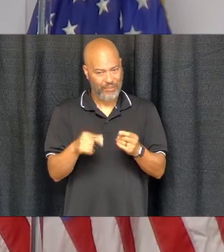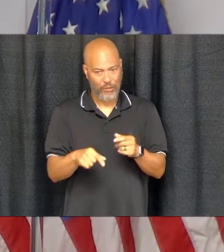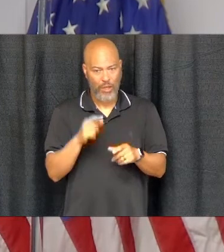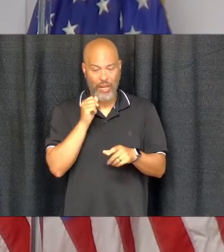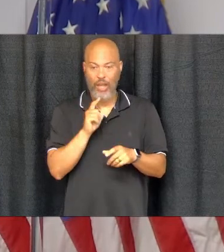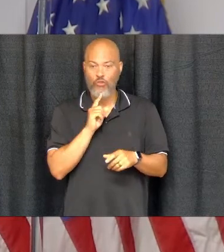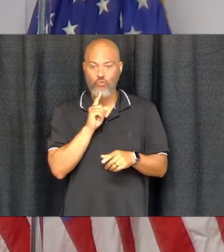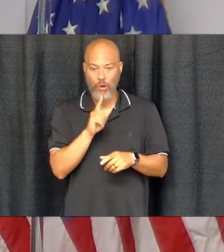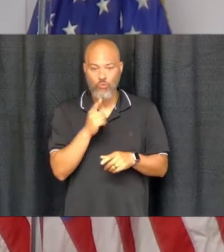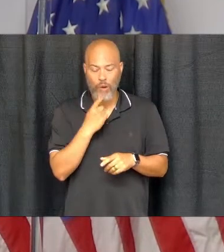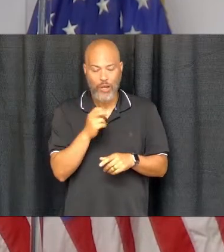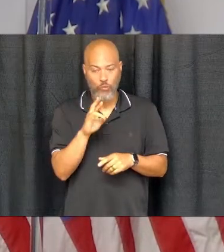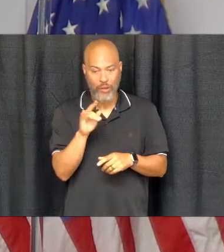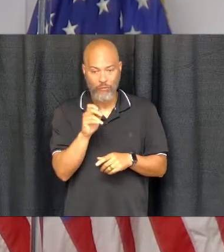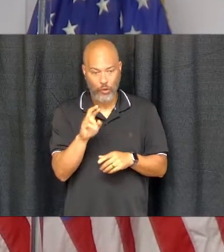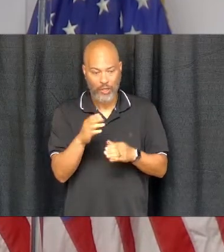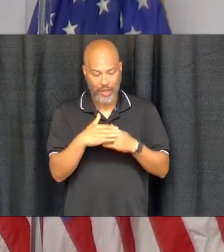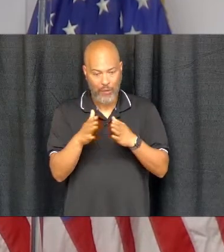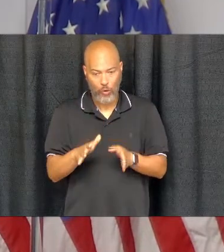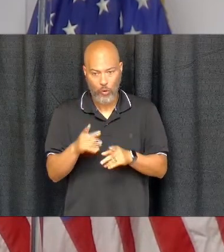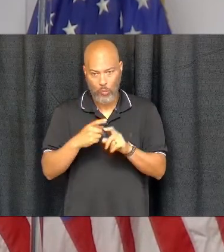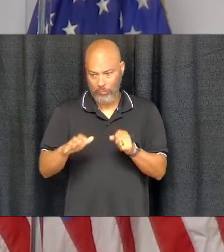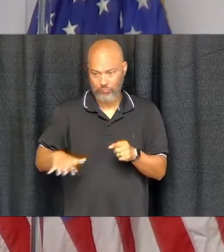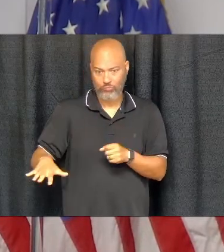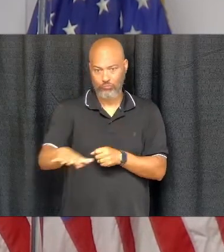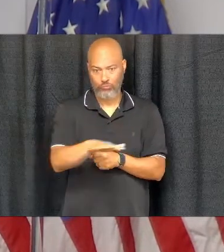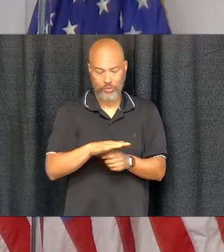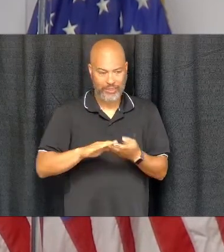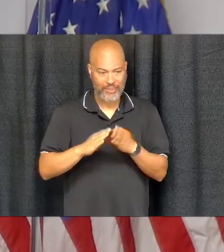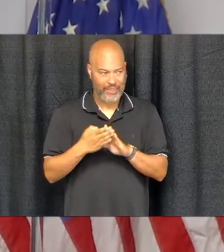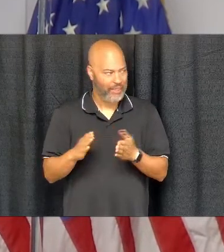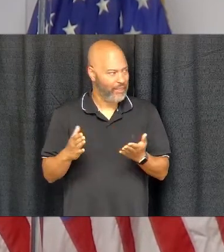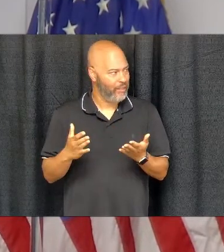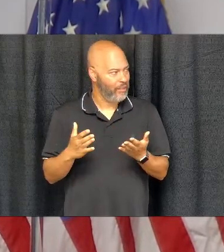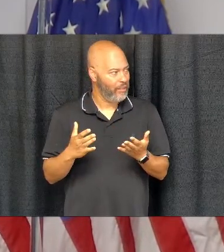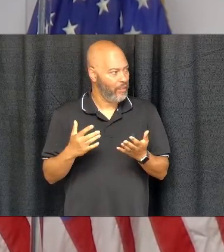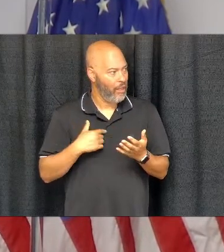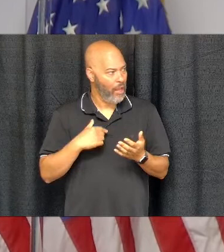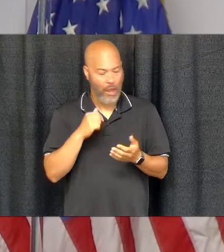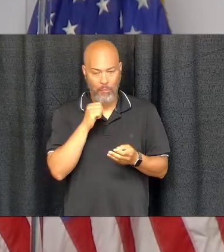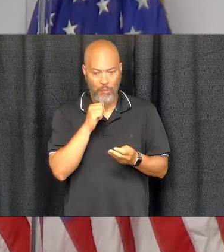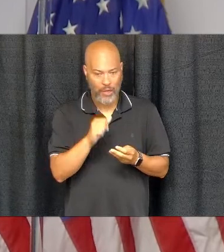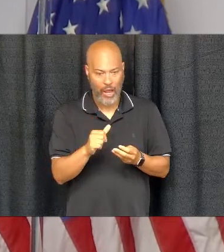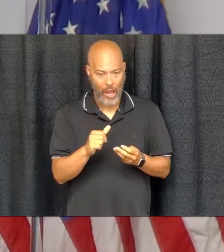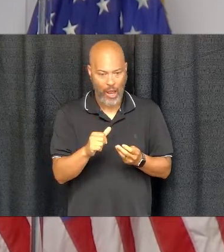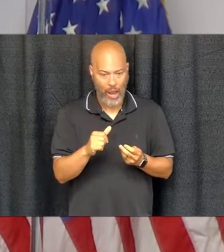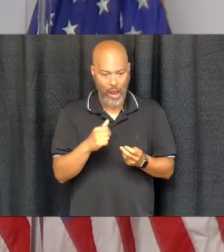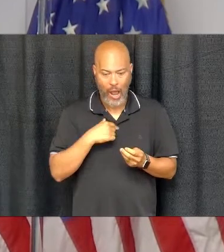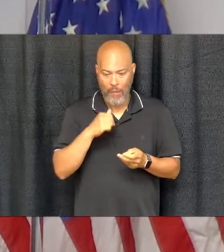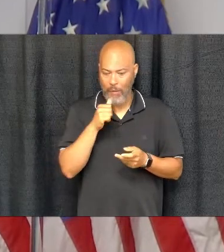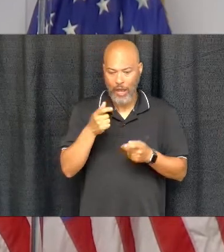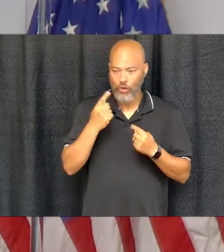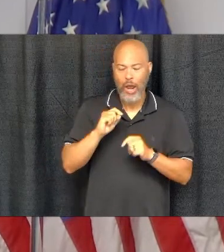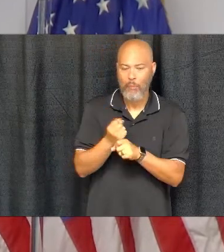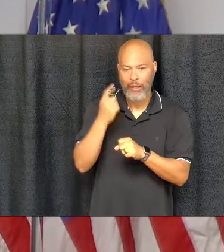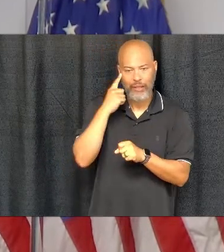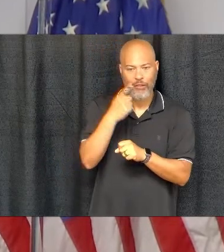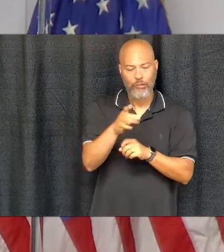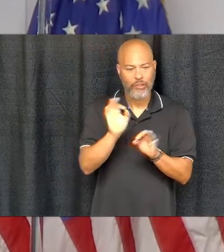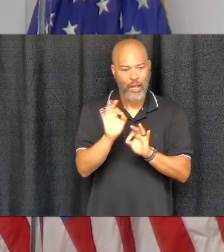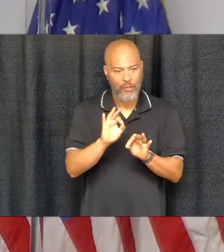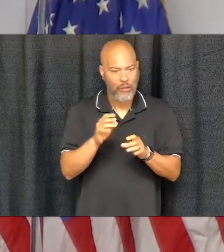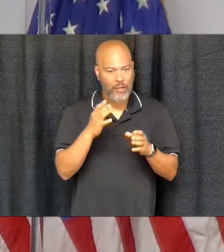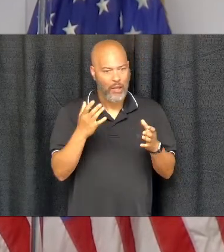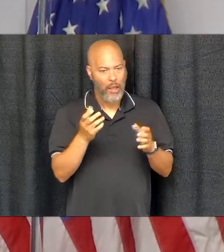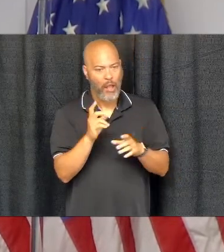River neighborhood, but just citywide. I'm not diminishing what the council member's talking about. I just want to make sure we